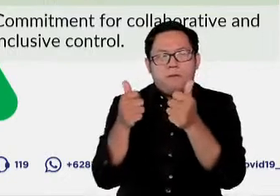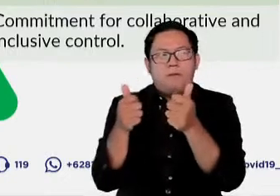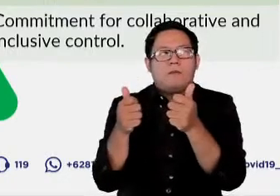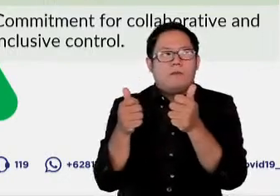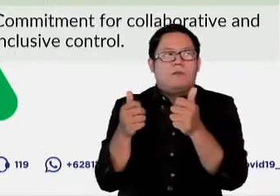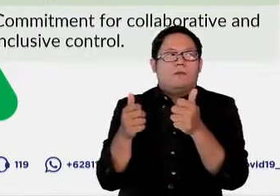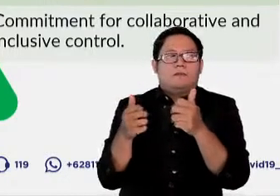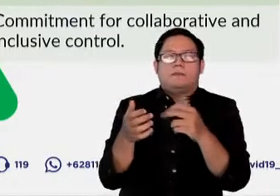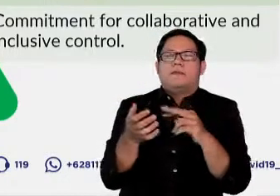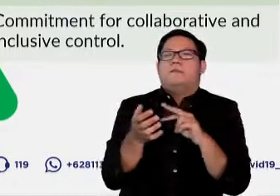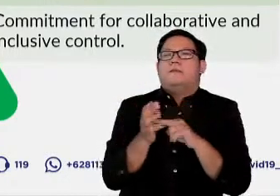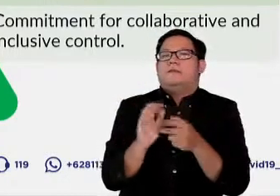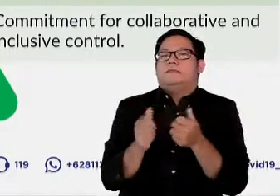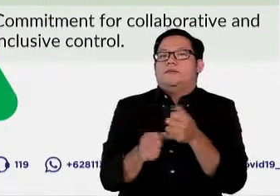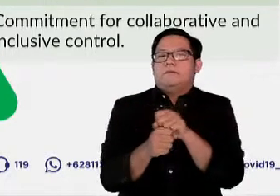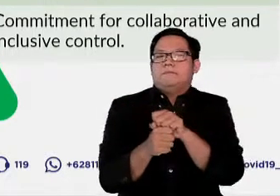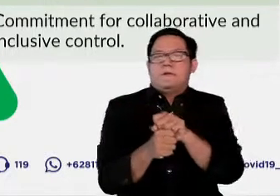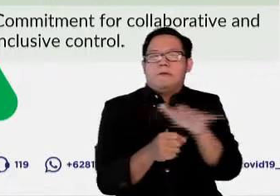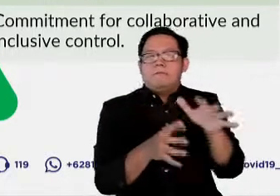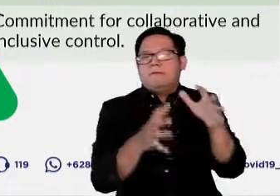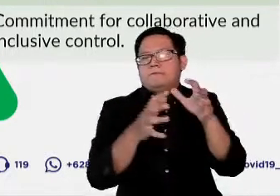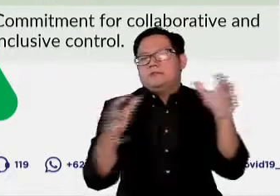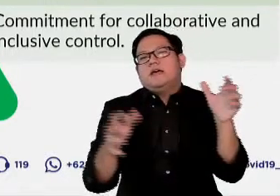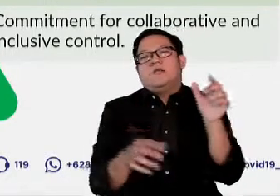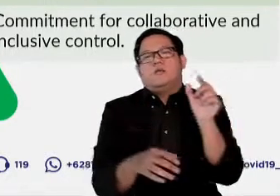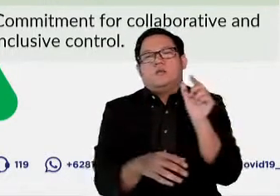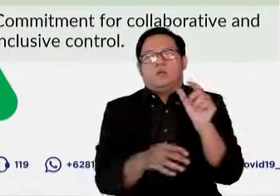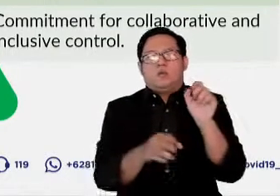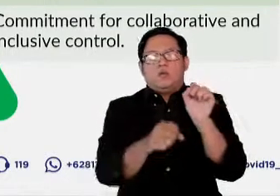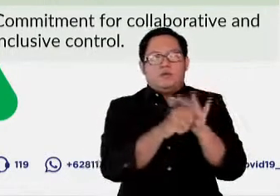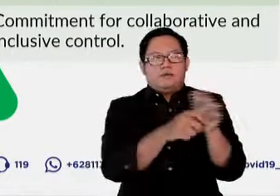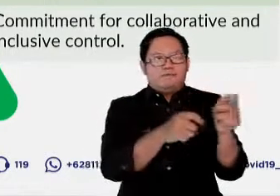a major influence in controlling